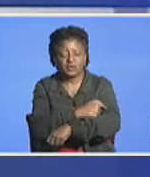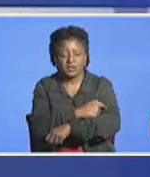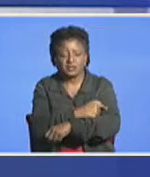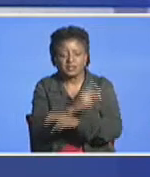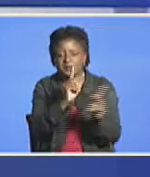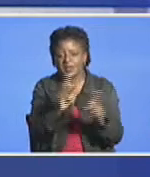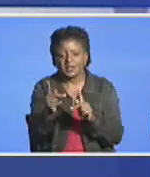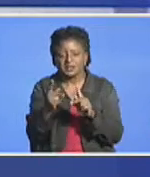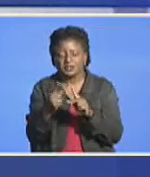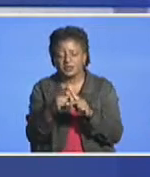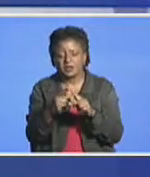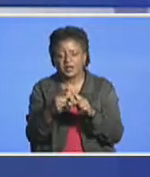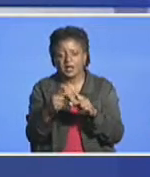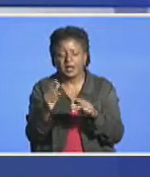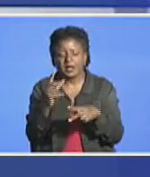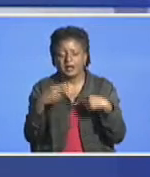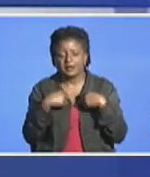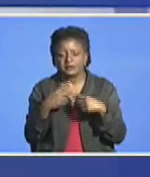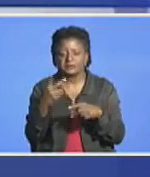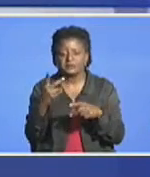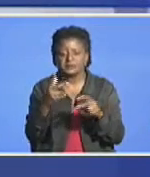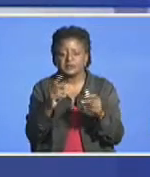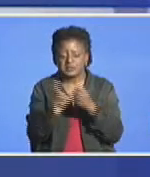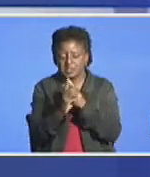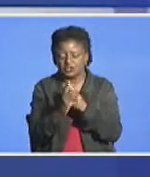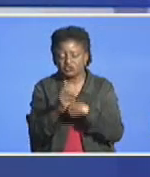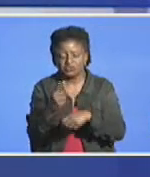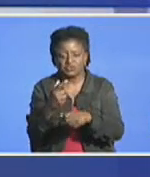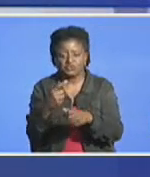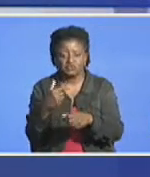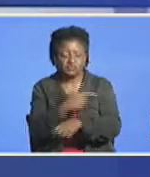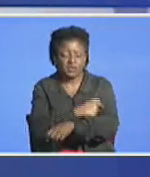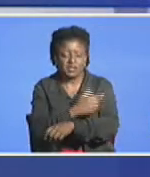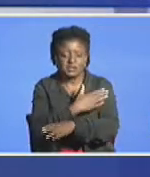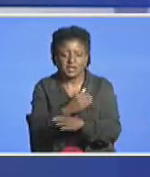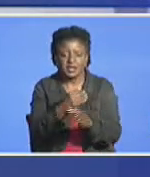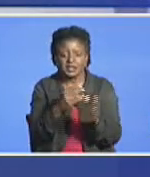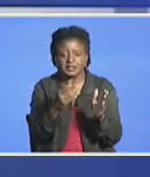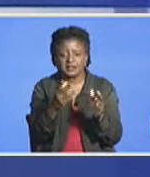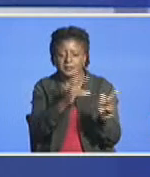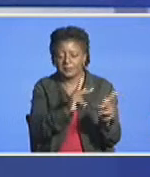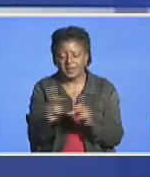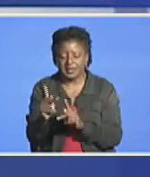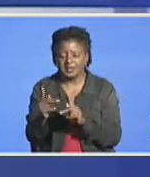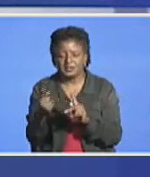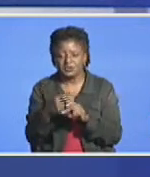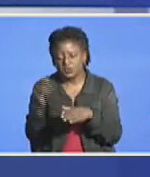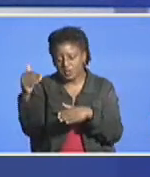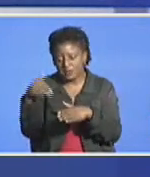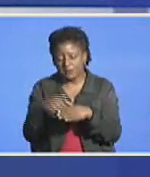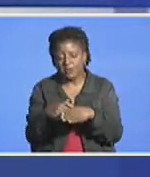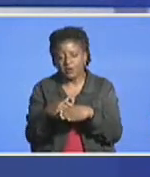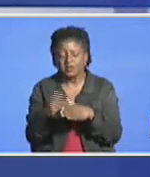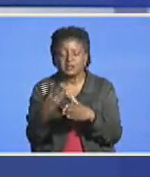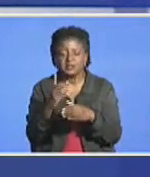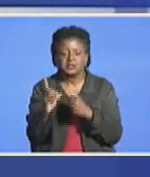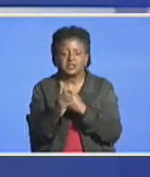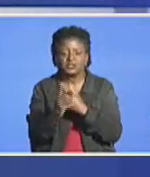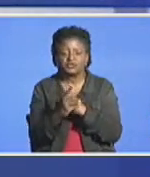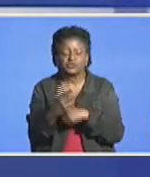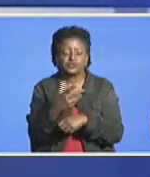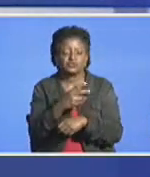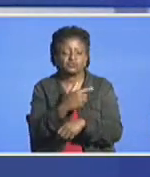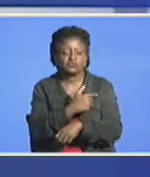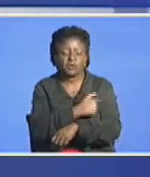dangerous drugs with intent to supply, and conspiracy to import dangerous drugs. According to authorities, Strawn, a 36-year-old